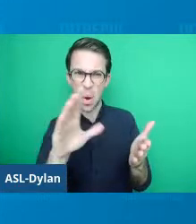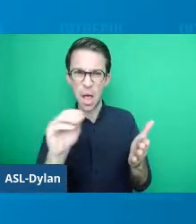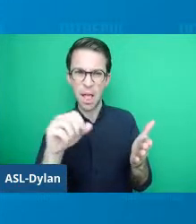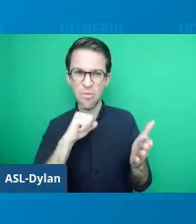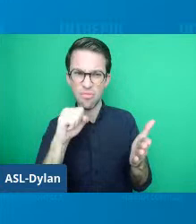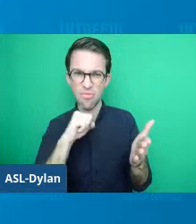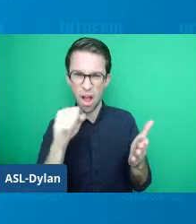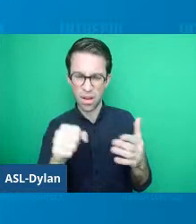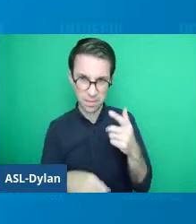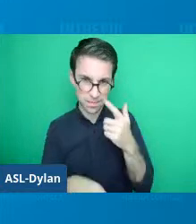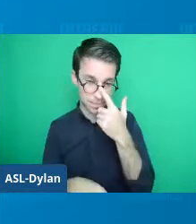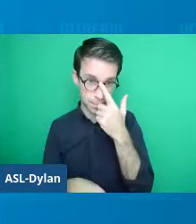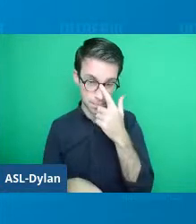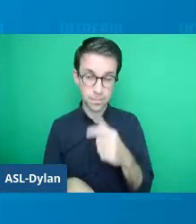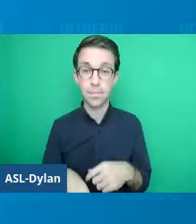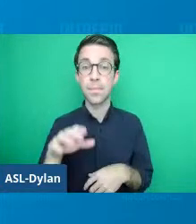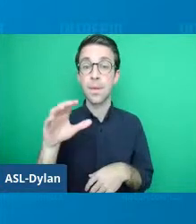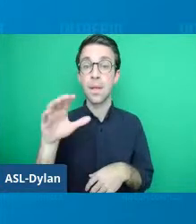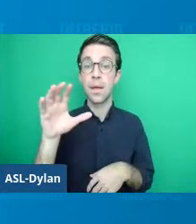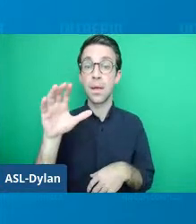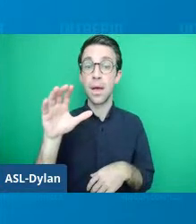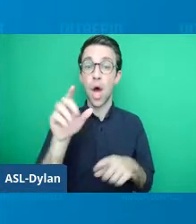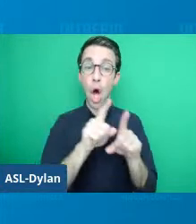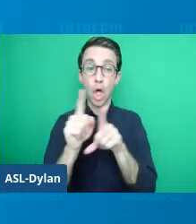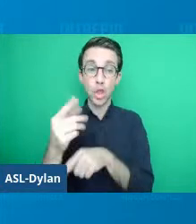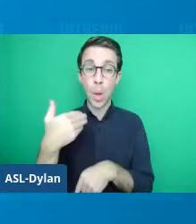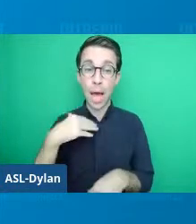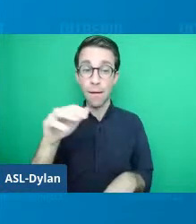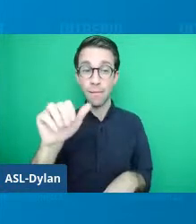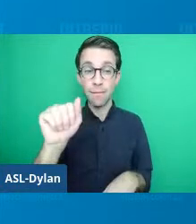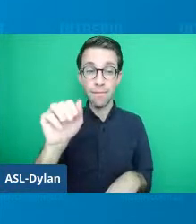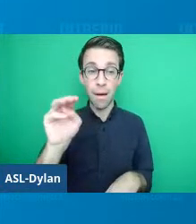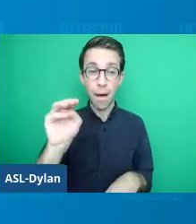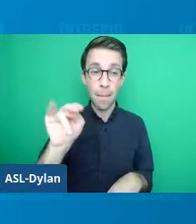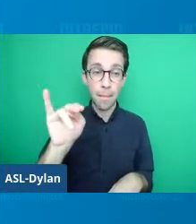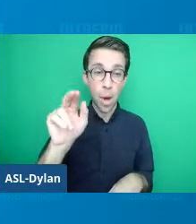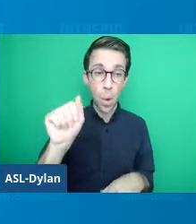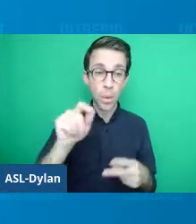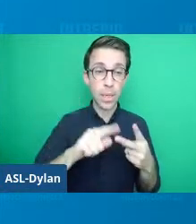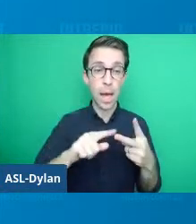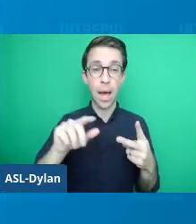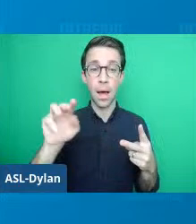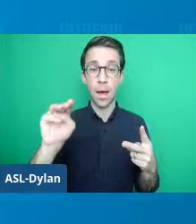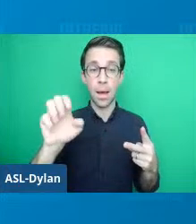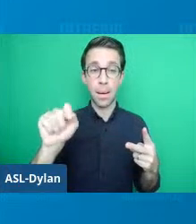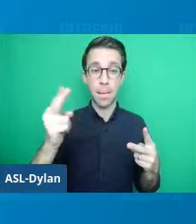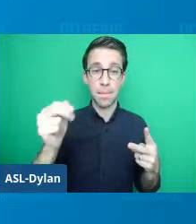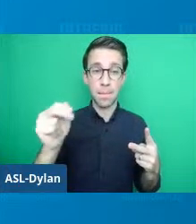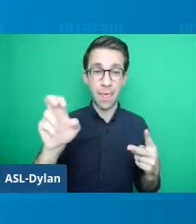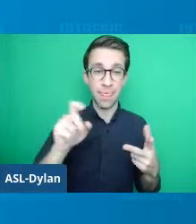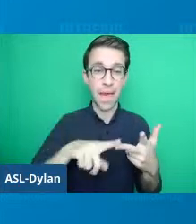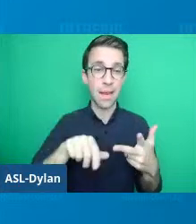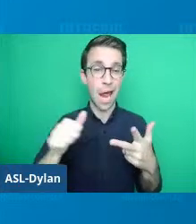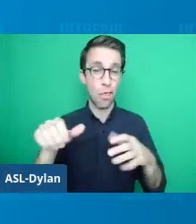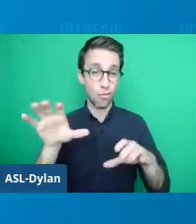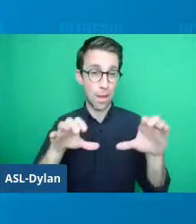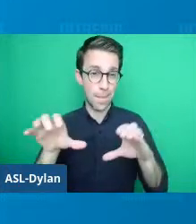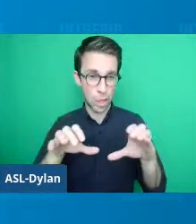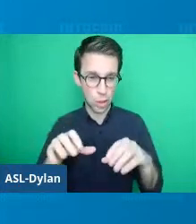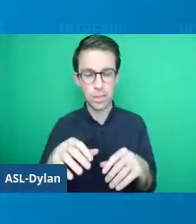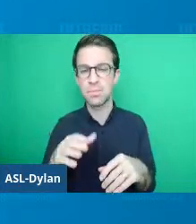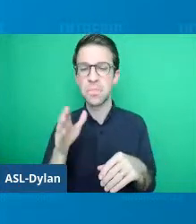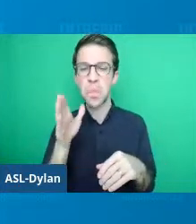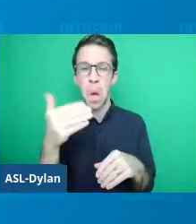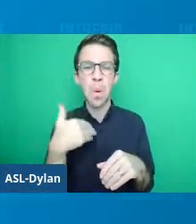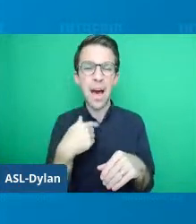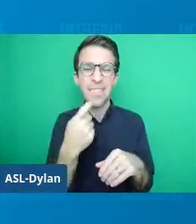bottle. Comets also contain ammonia, methane, and other chemicals. So I'm going to simulate that by putting a little glass cleaner into my